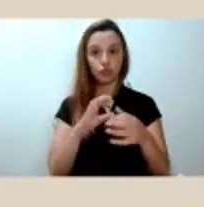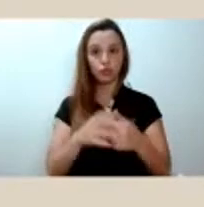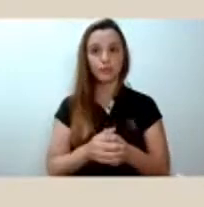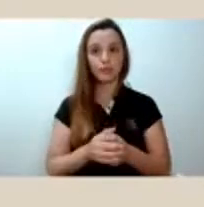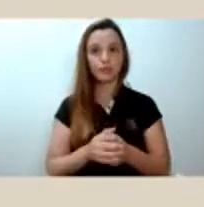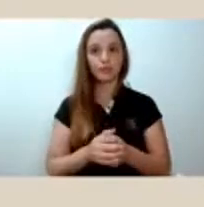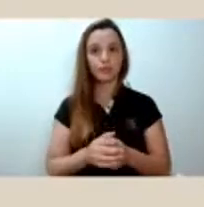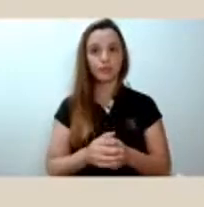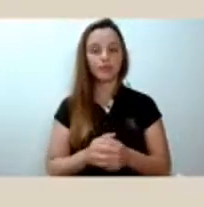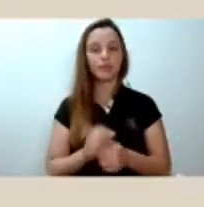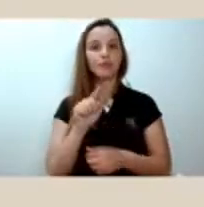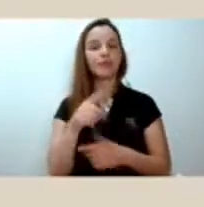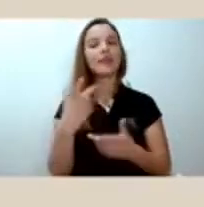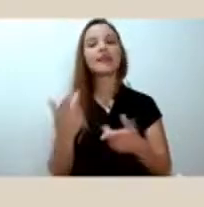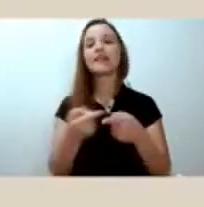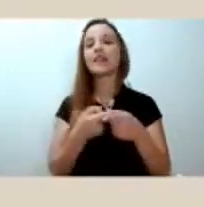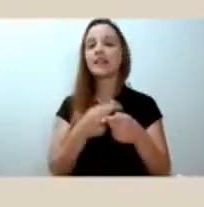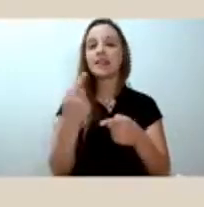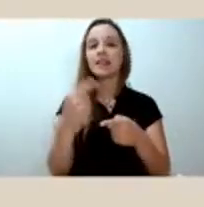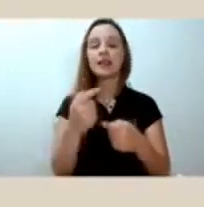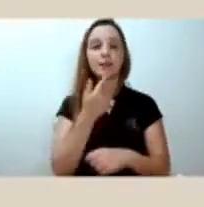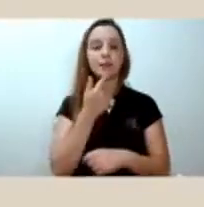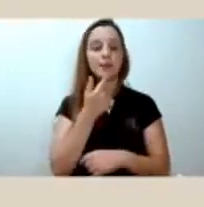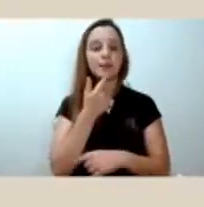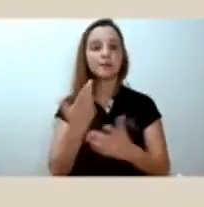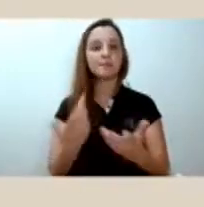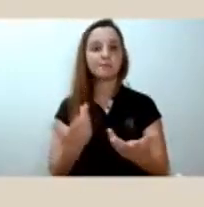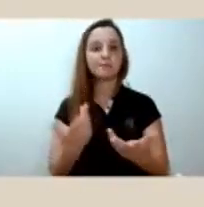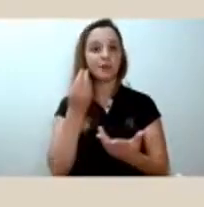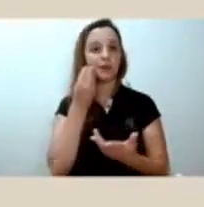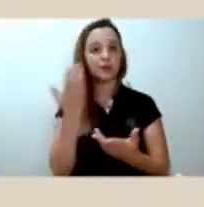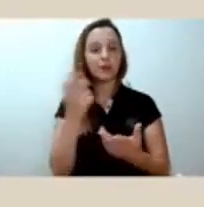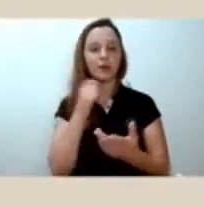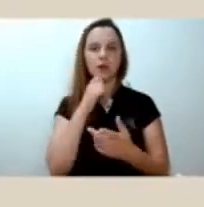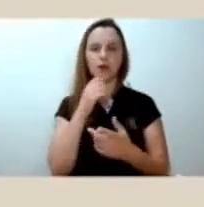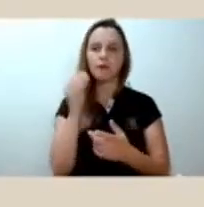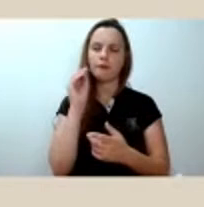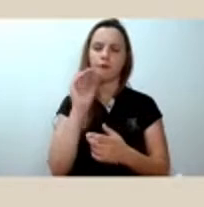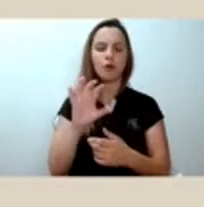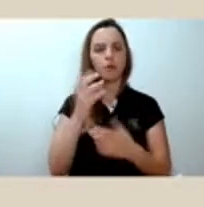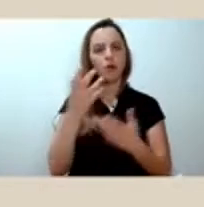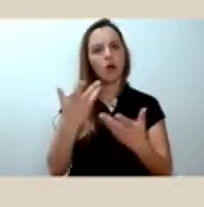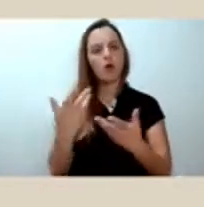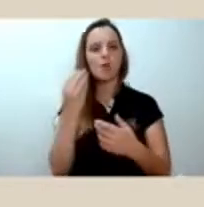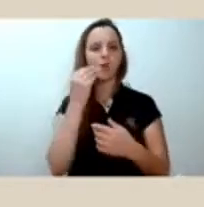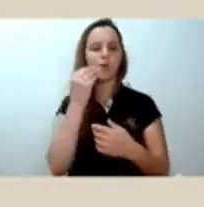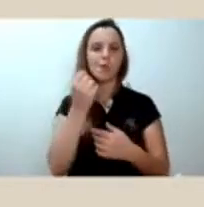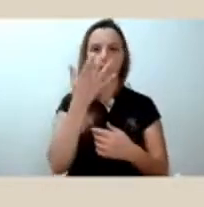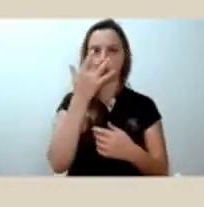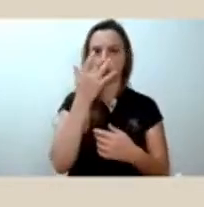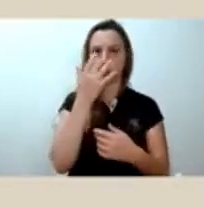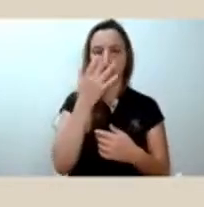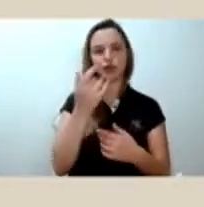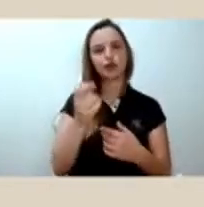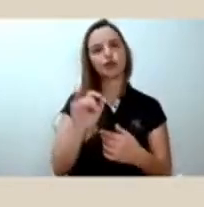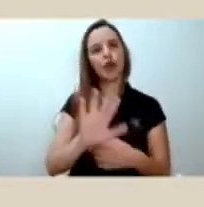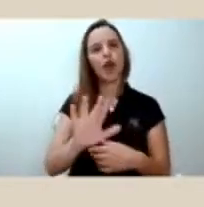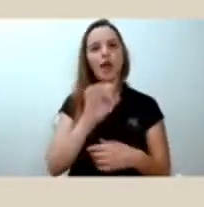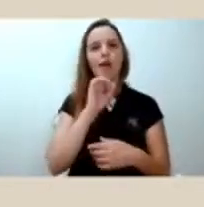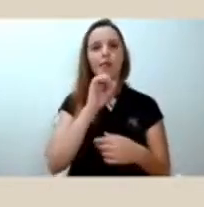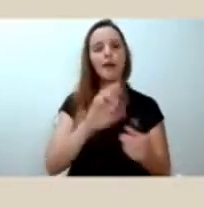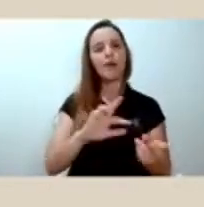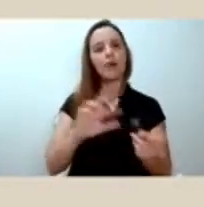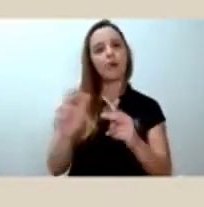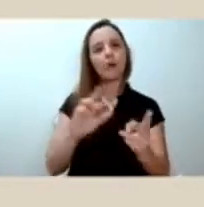in understanding how contemporary African mobilities and also Afro-descendants in Portugal, and she's also